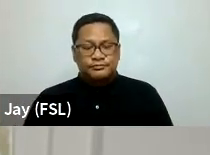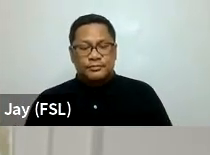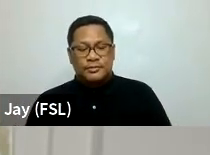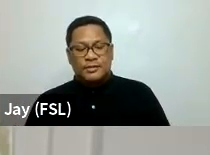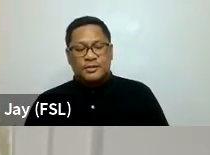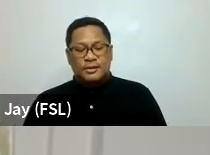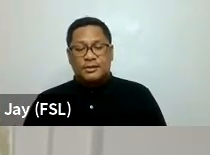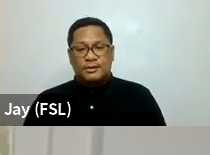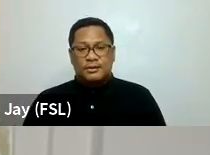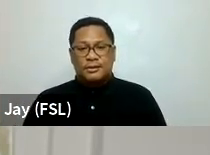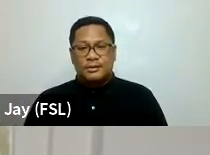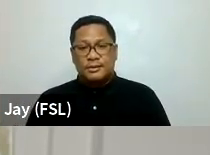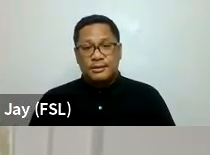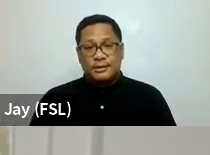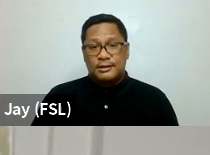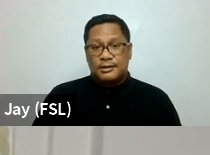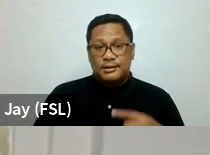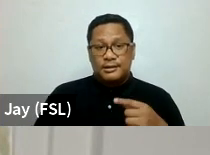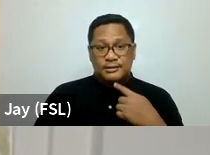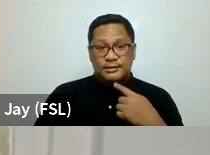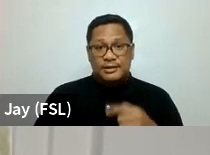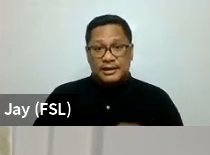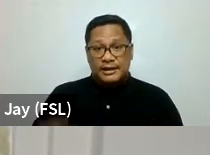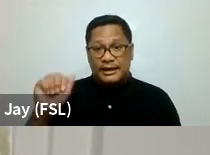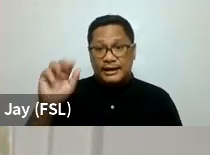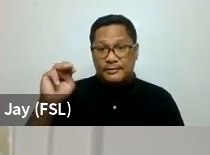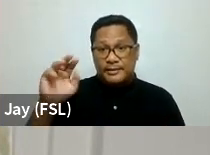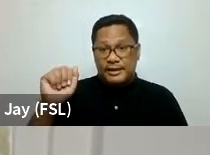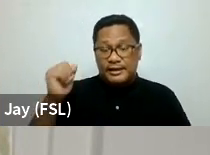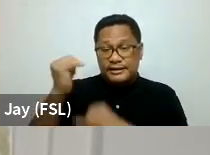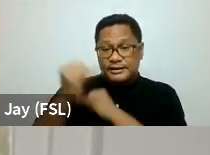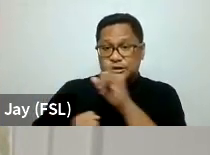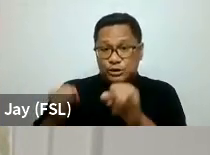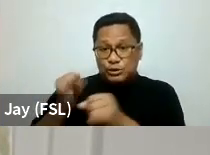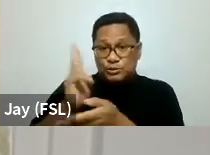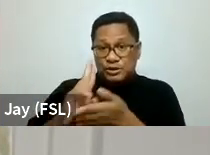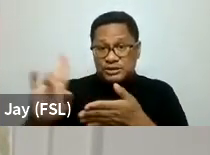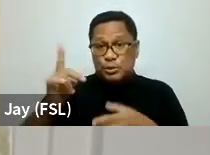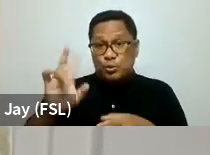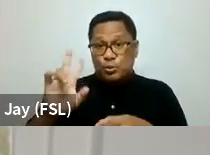So I wasn't, yung nasa AMA International University ako,